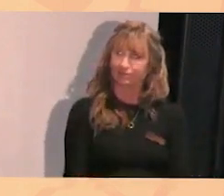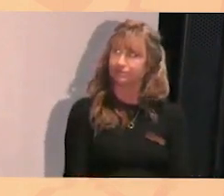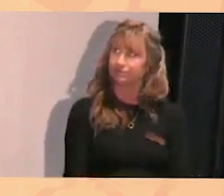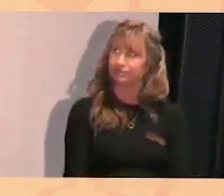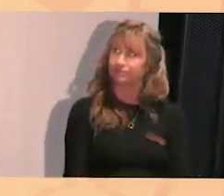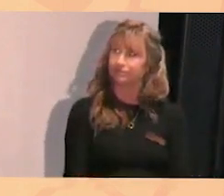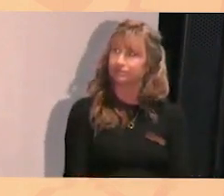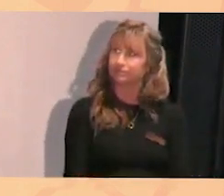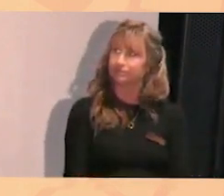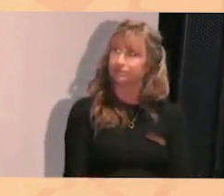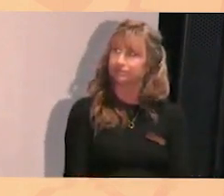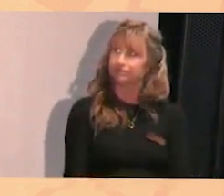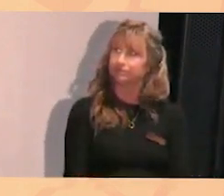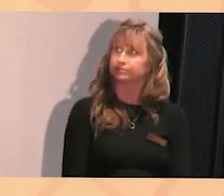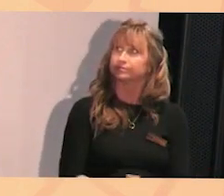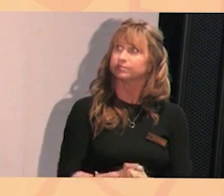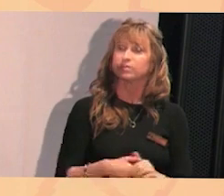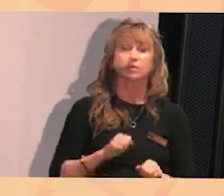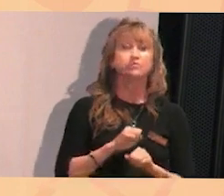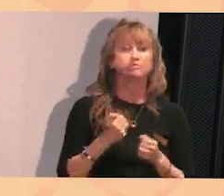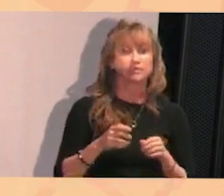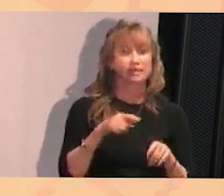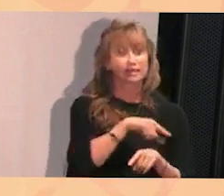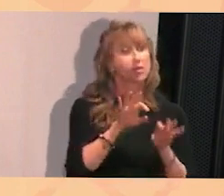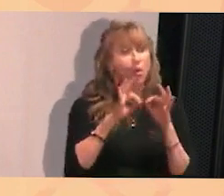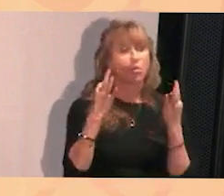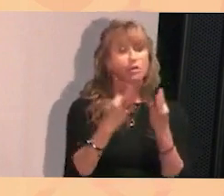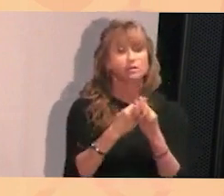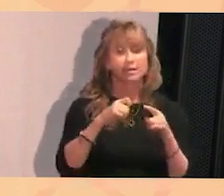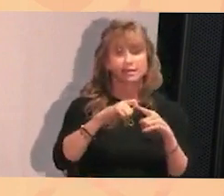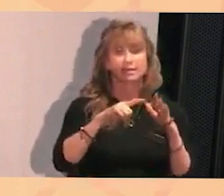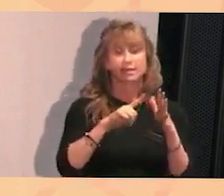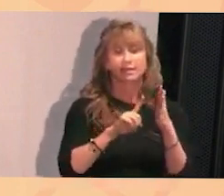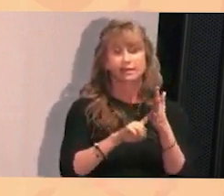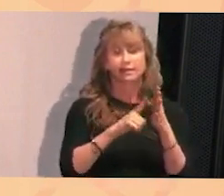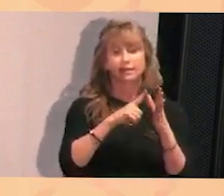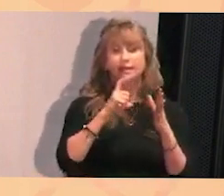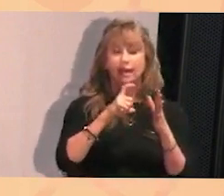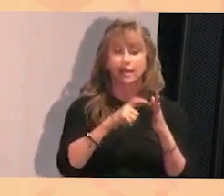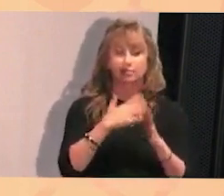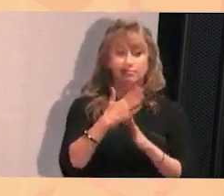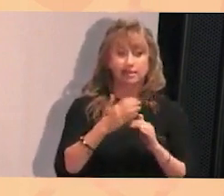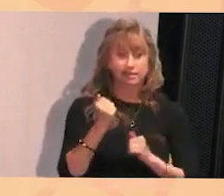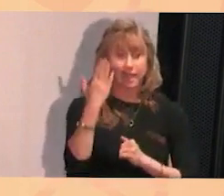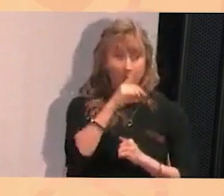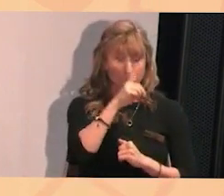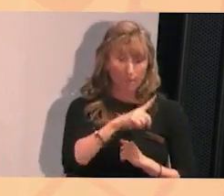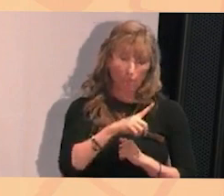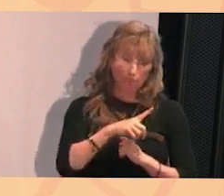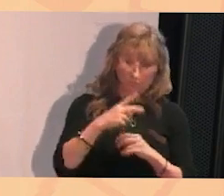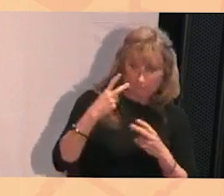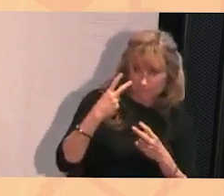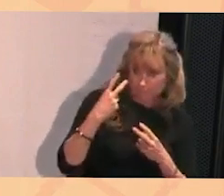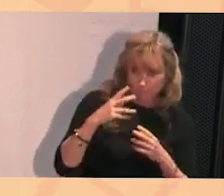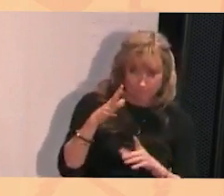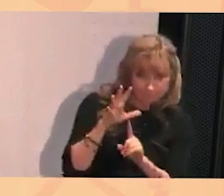Through Aboriginal community control organisations such as KALAC, Aboriginal people seek stronger self-determination for their law, their